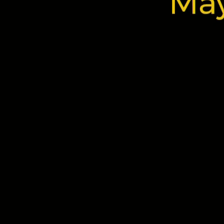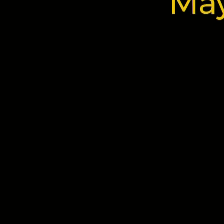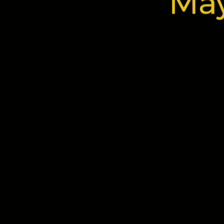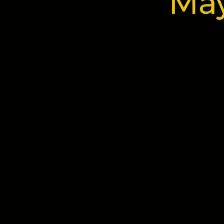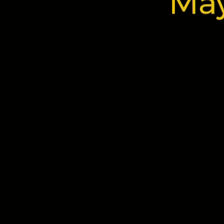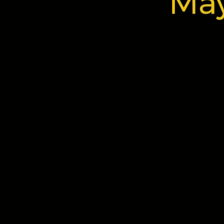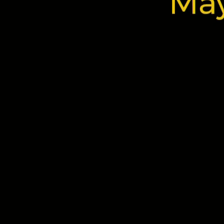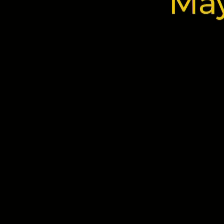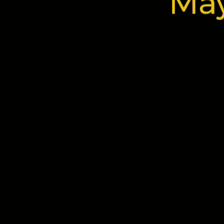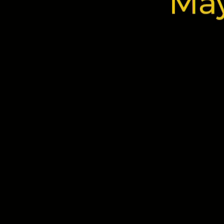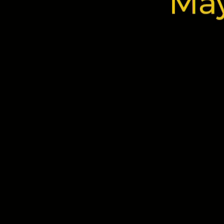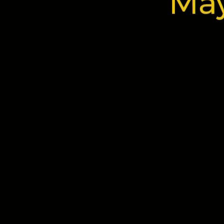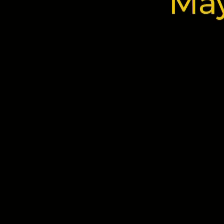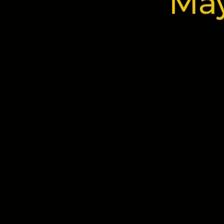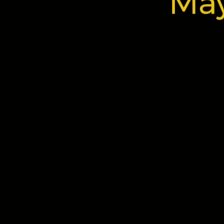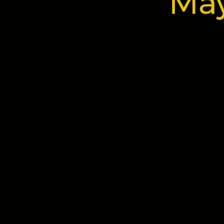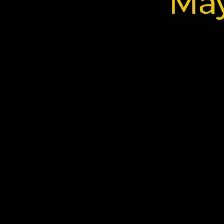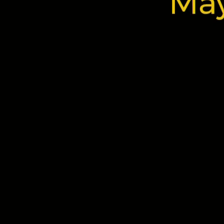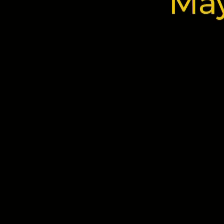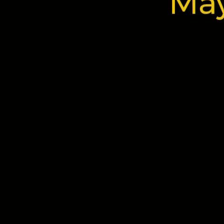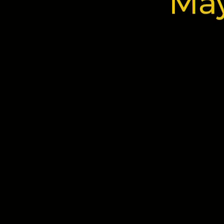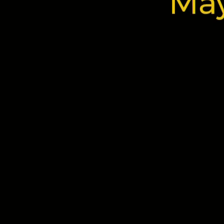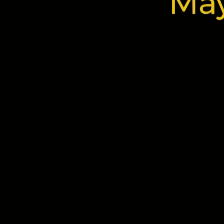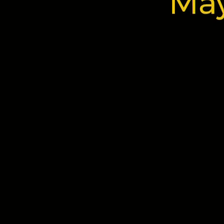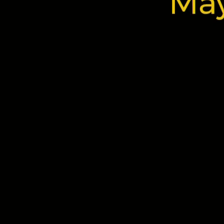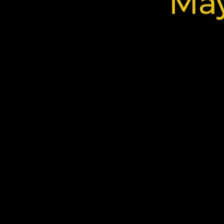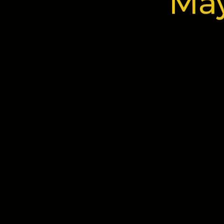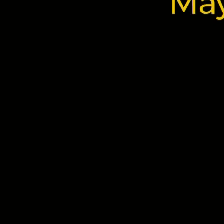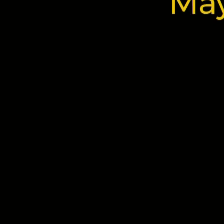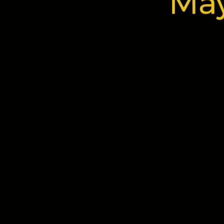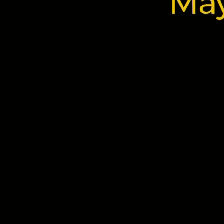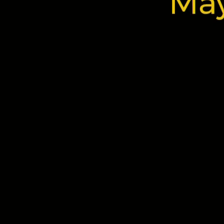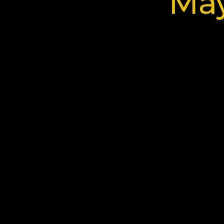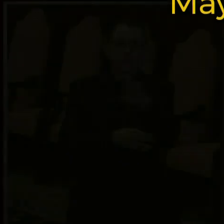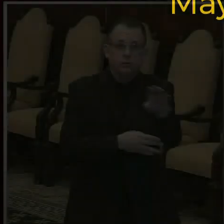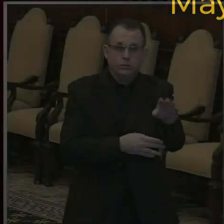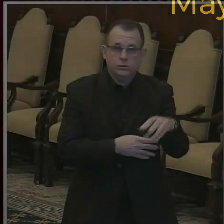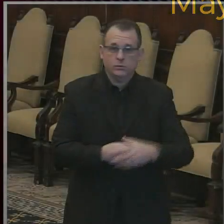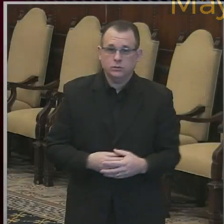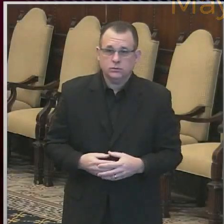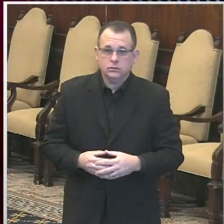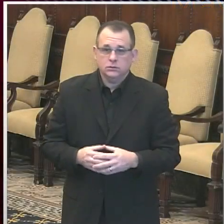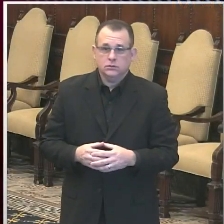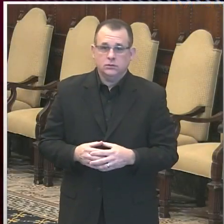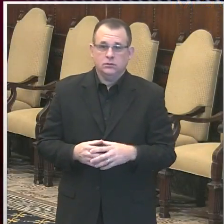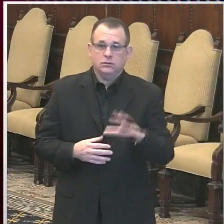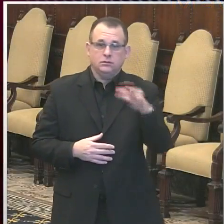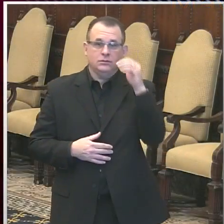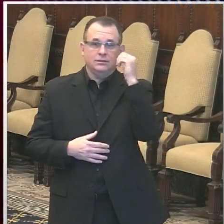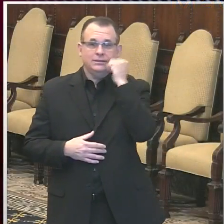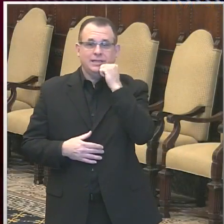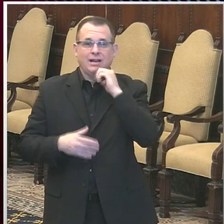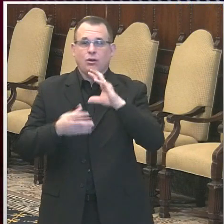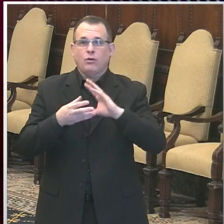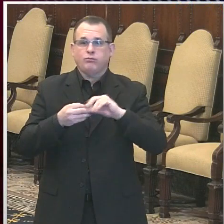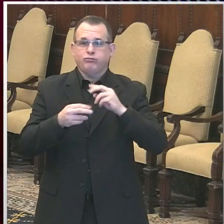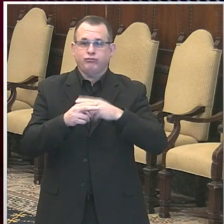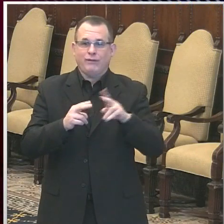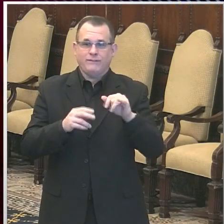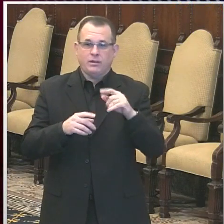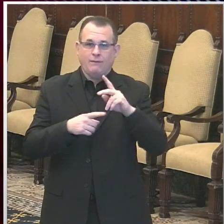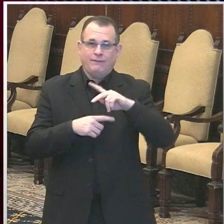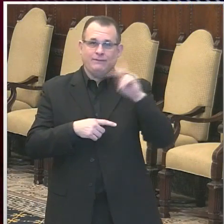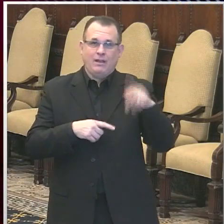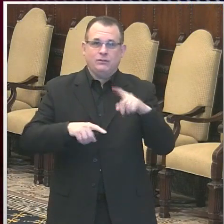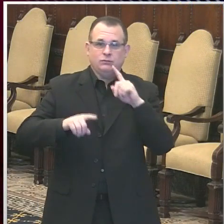All right, I think we're set. Thank you. Good afternoon. Thank you again for joining us for the daily briefing on the City of Philadelphia's response